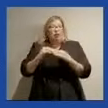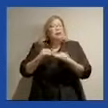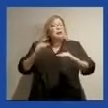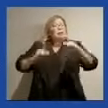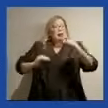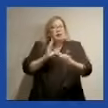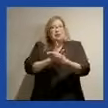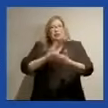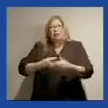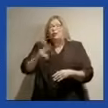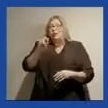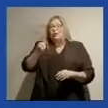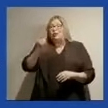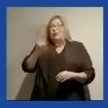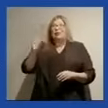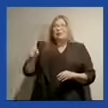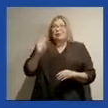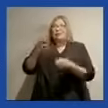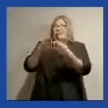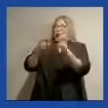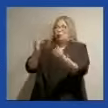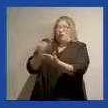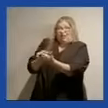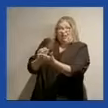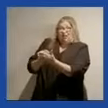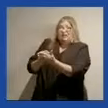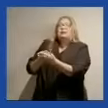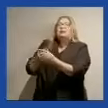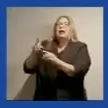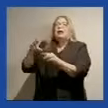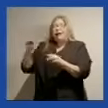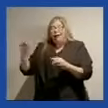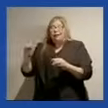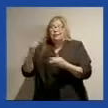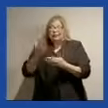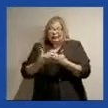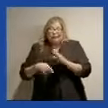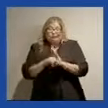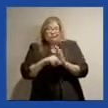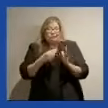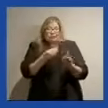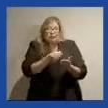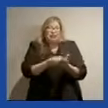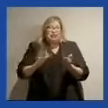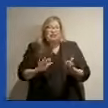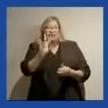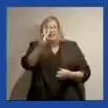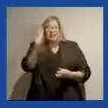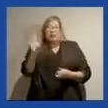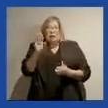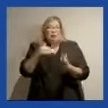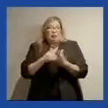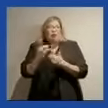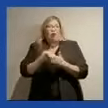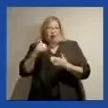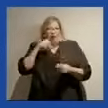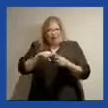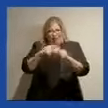$201 billion general fund, with an additional shortfall that we'll have to manage of $7 billion. So a